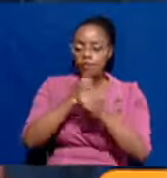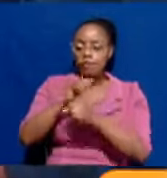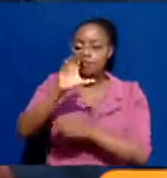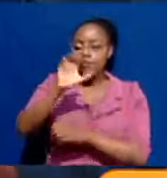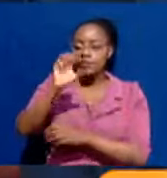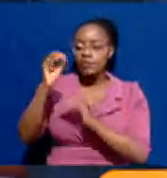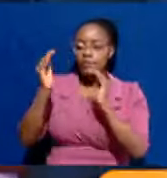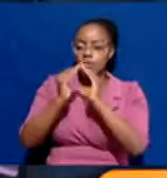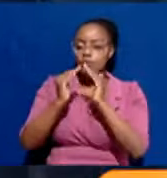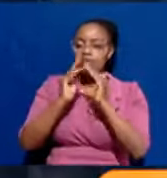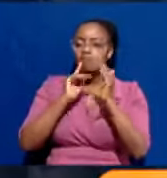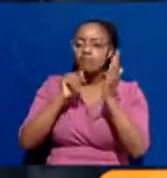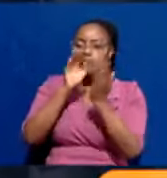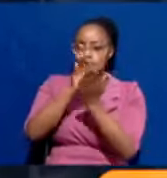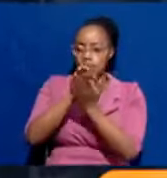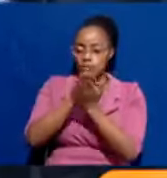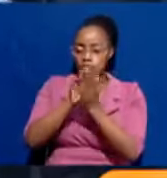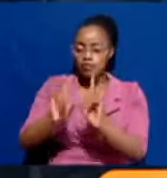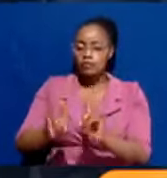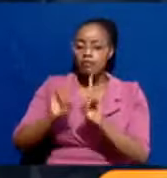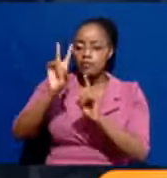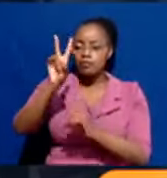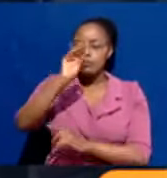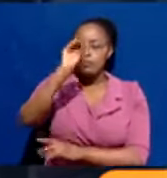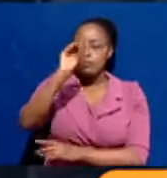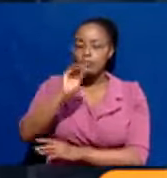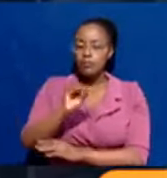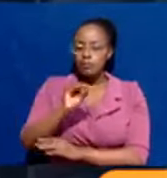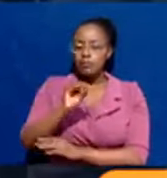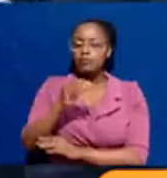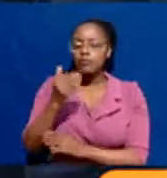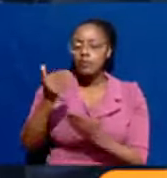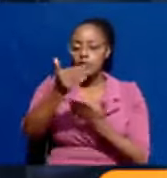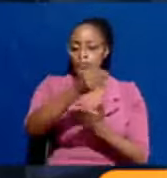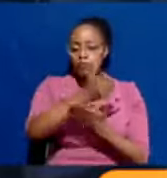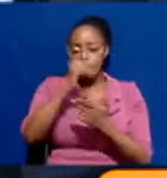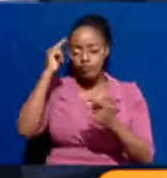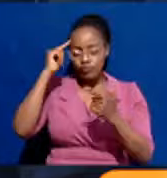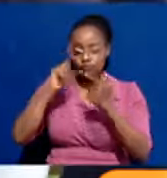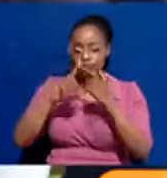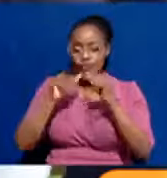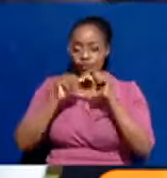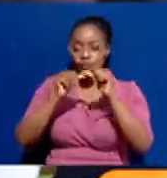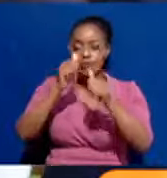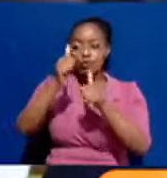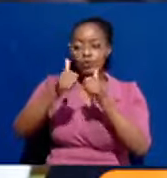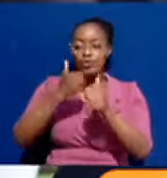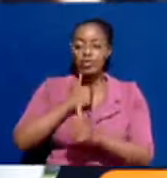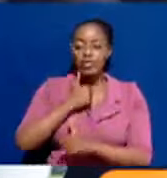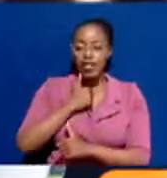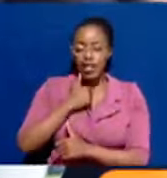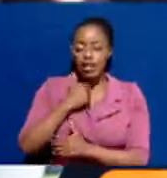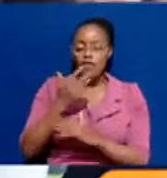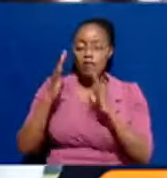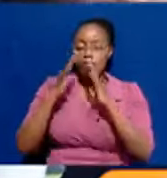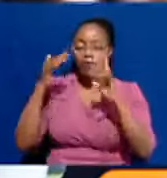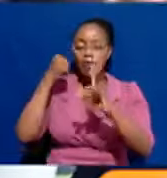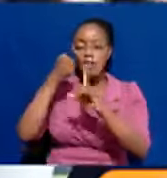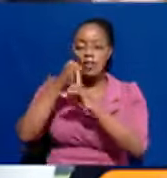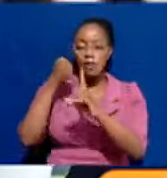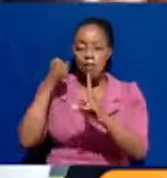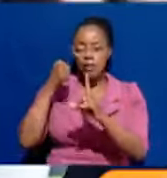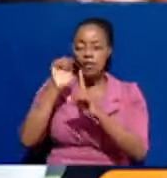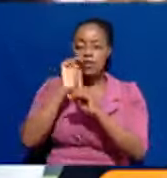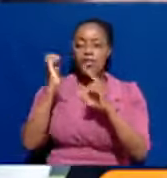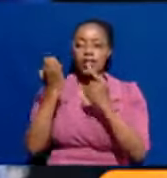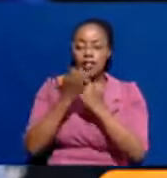Mwangi stated that the bank has dedicated 2% of its total revenue towards sustainability, which has had an enormous impact on the